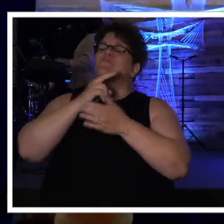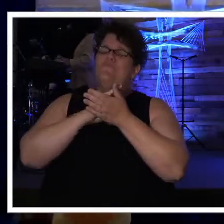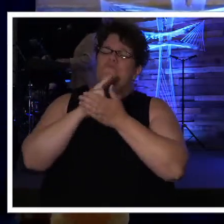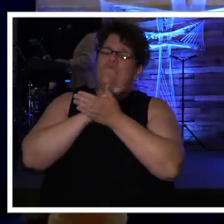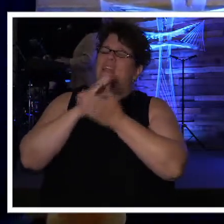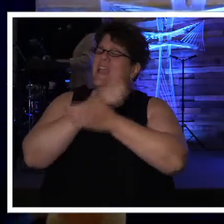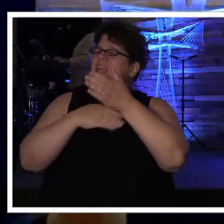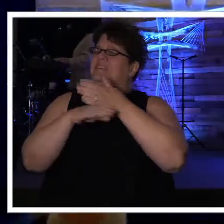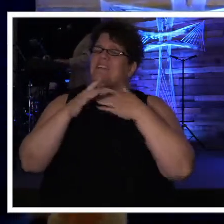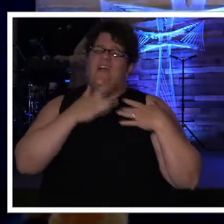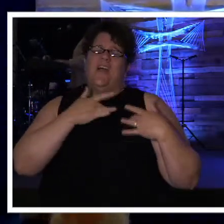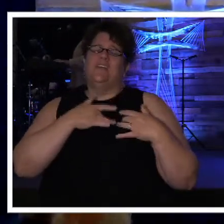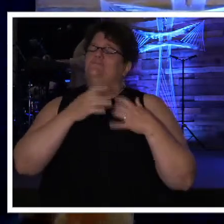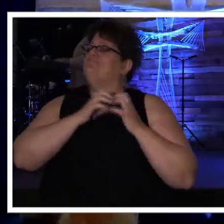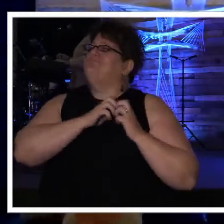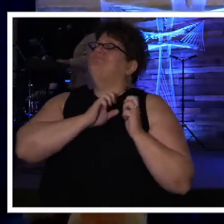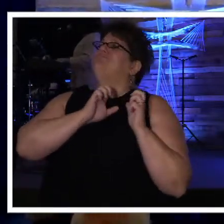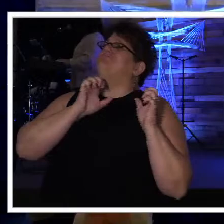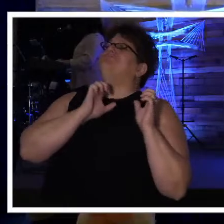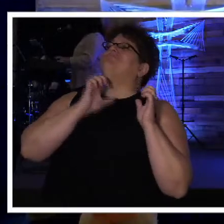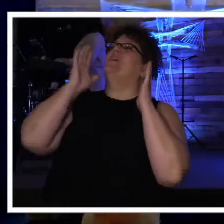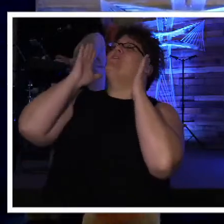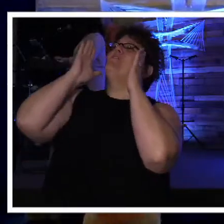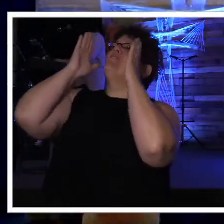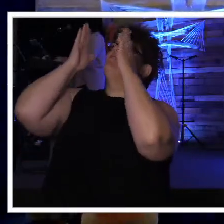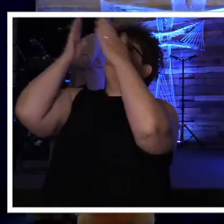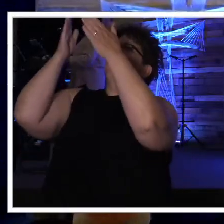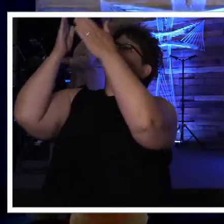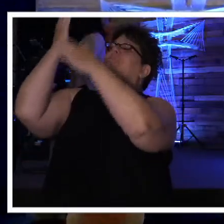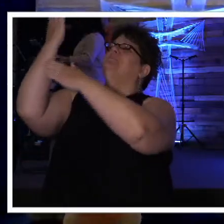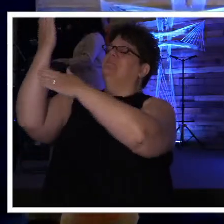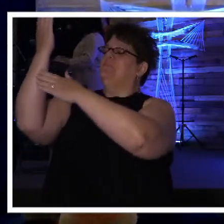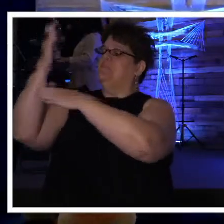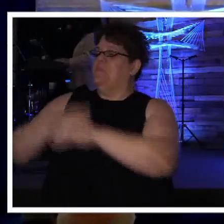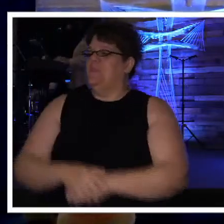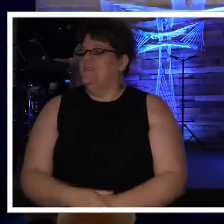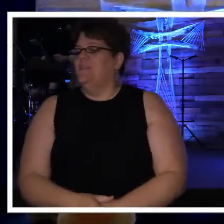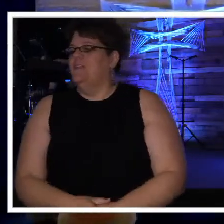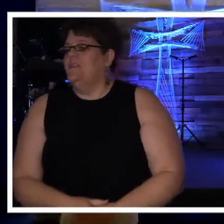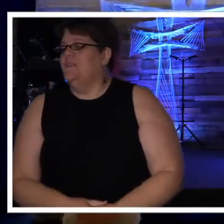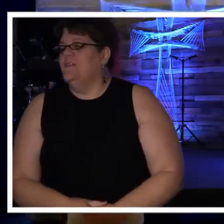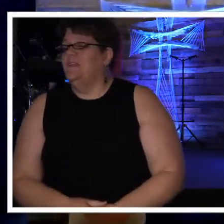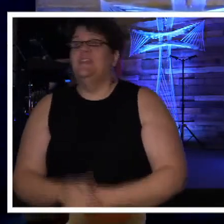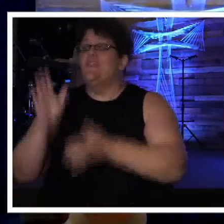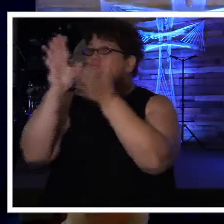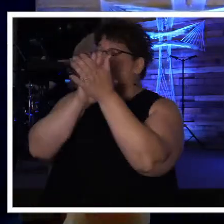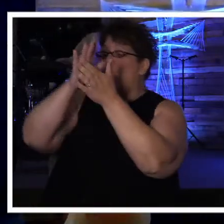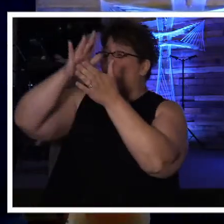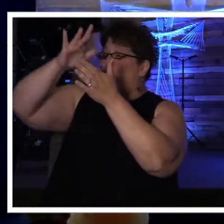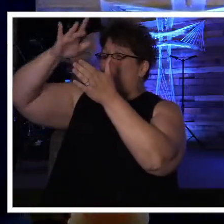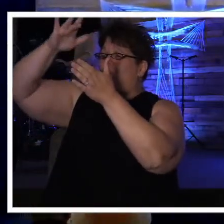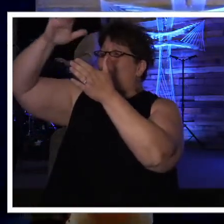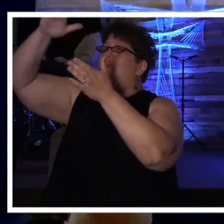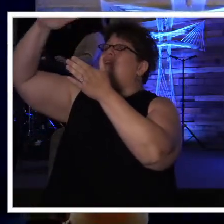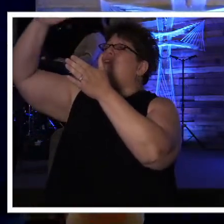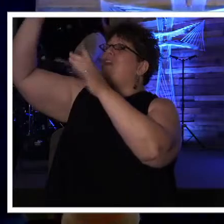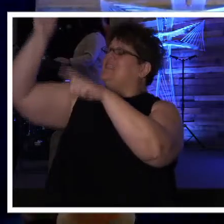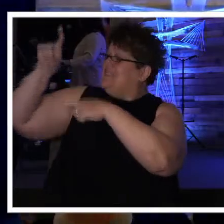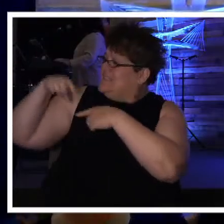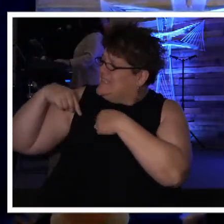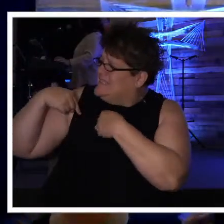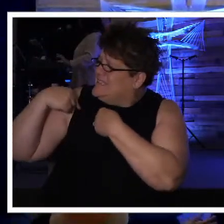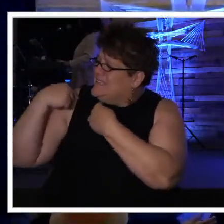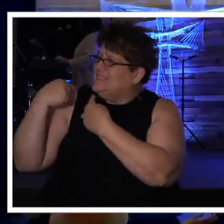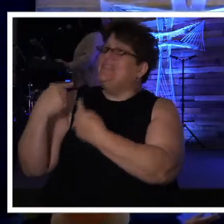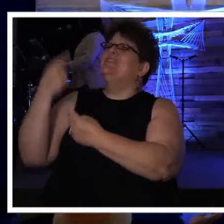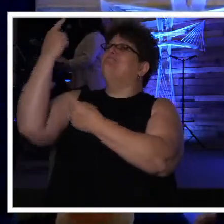our hearts are focused on Him. Let's sing this together. I give you glory for all you've